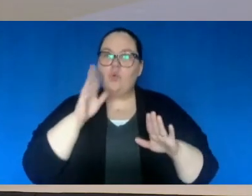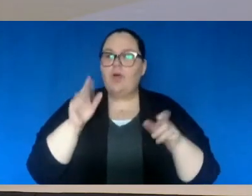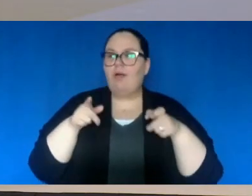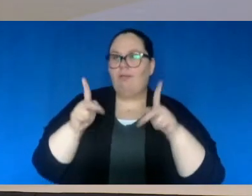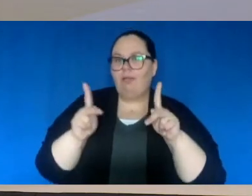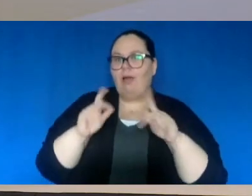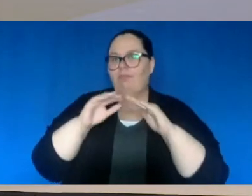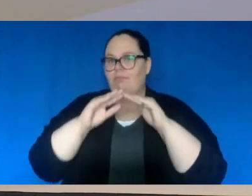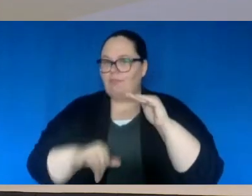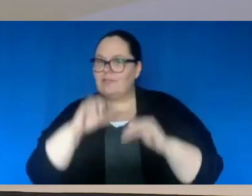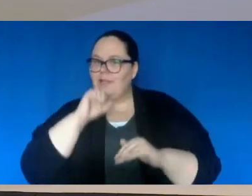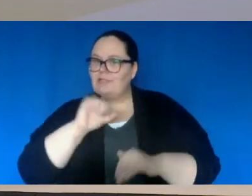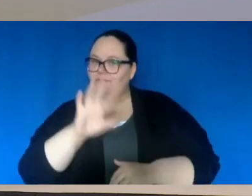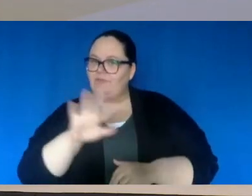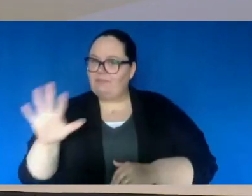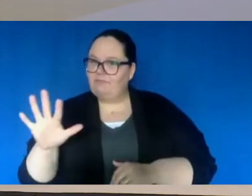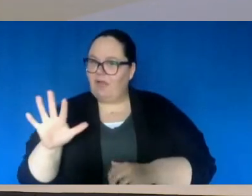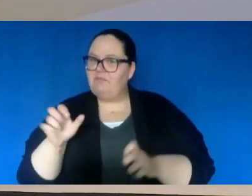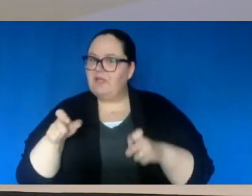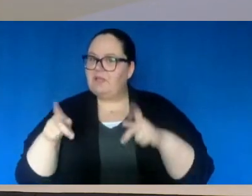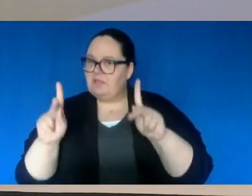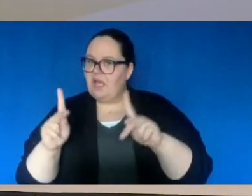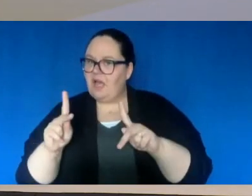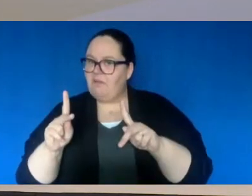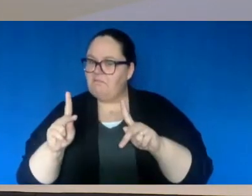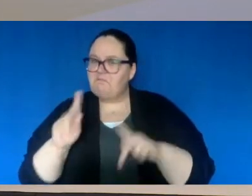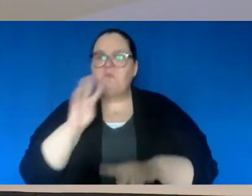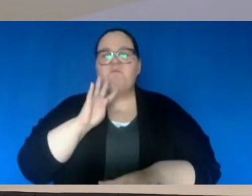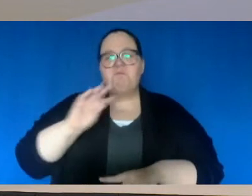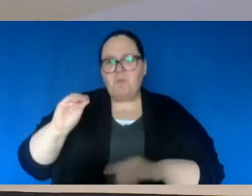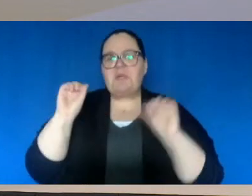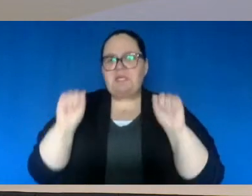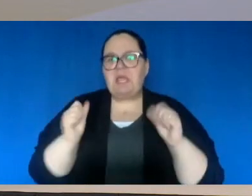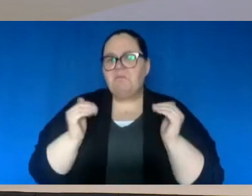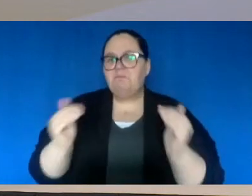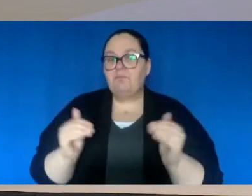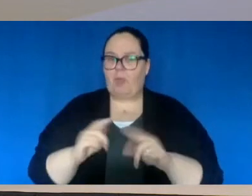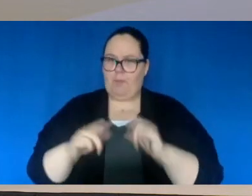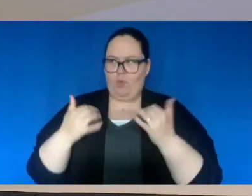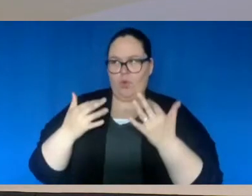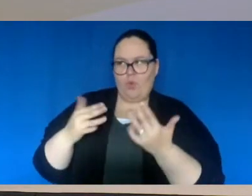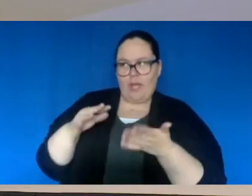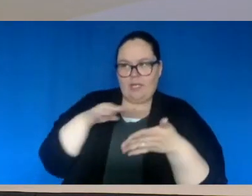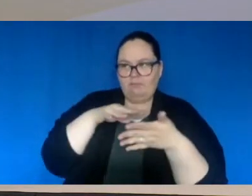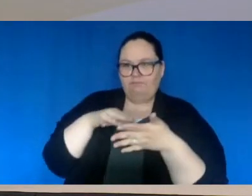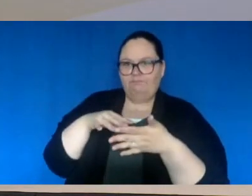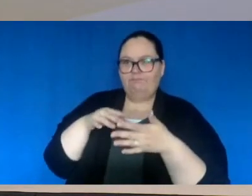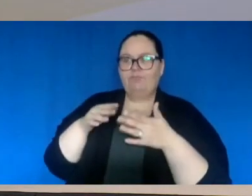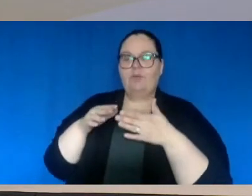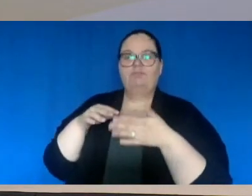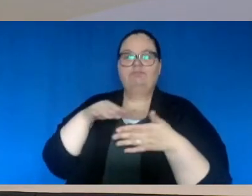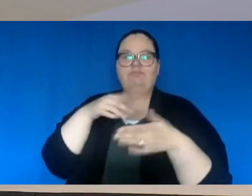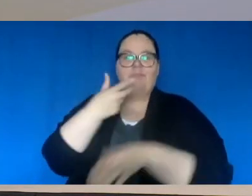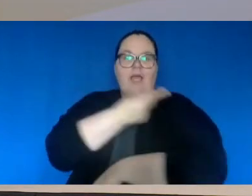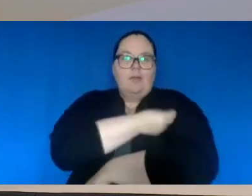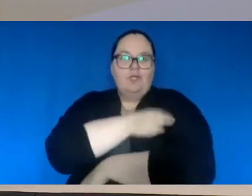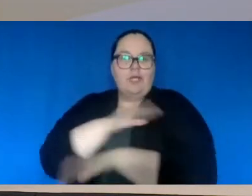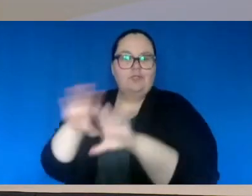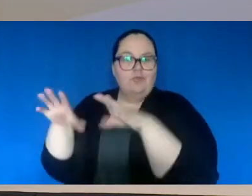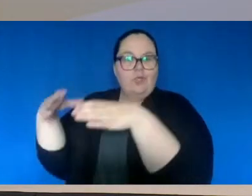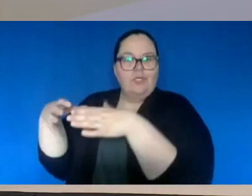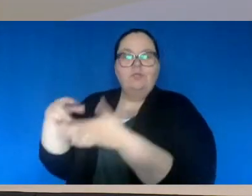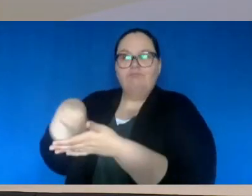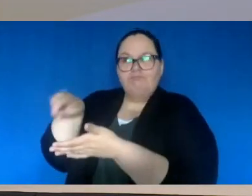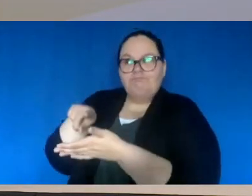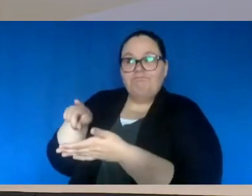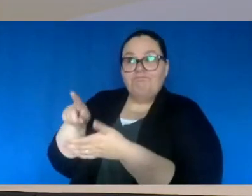epidemiology. We are expecting to receive new recommendations from the National Advisory Committee on Immunization later this week, and we will make decisions on the use